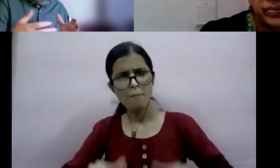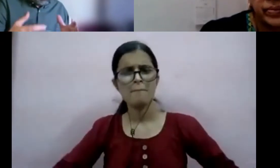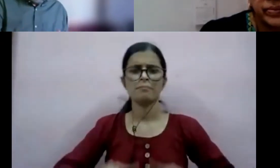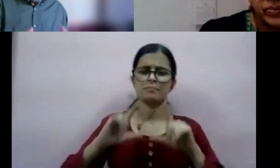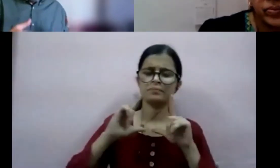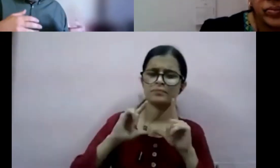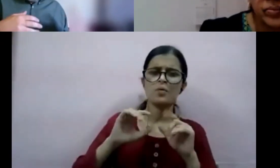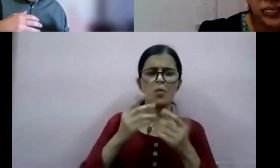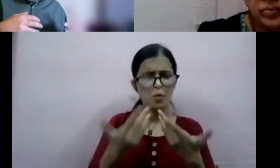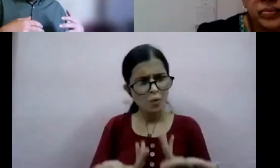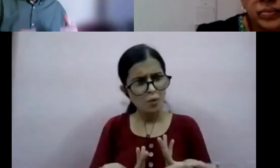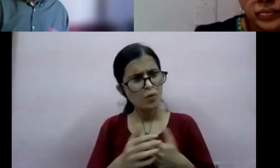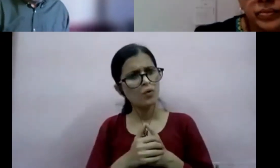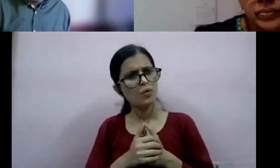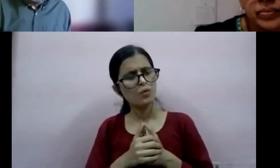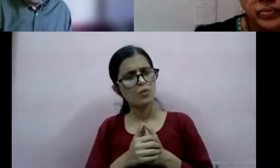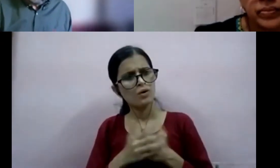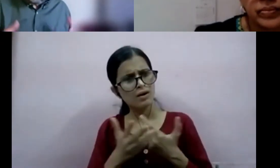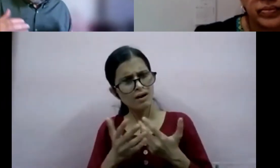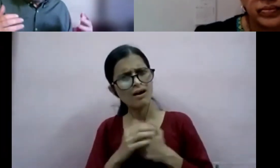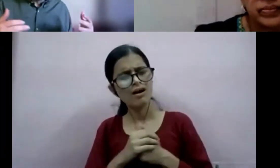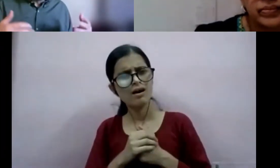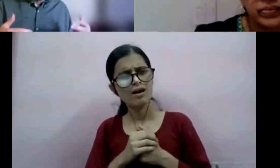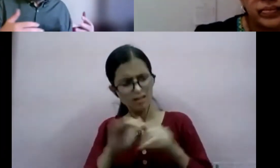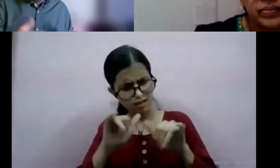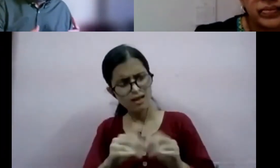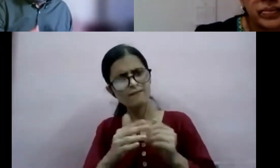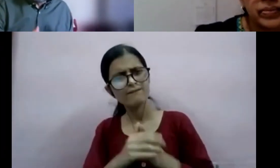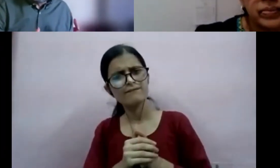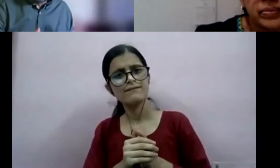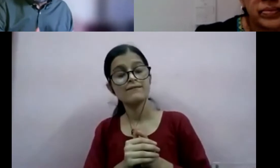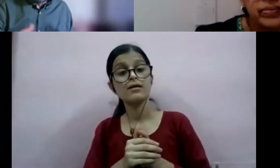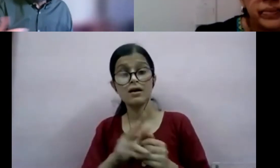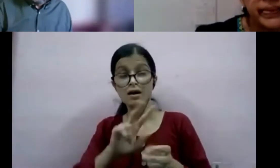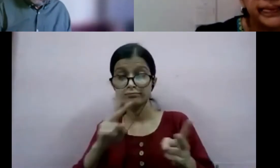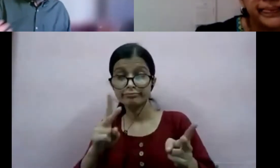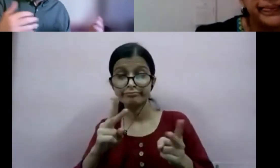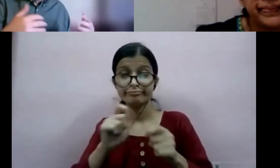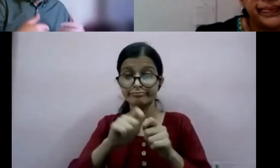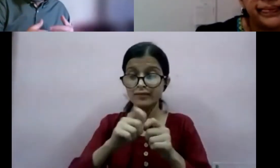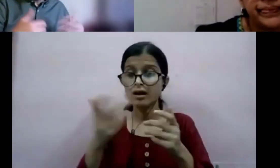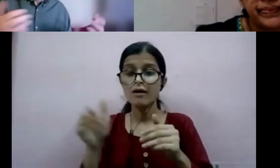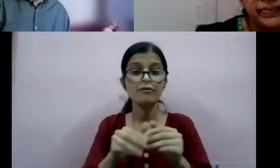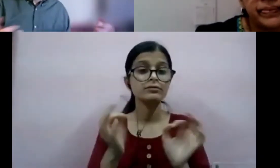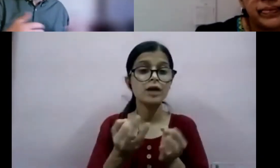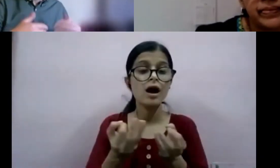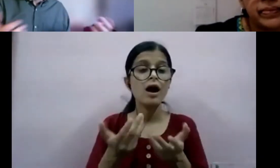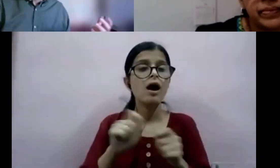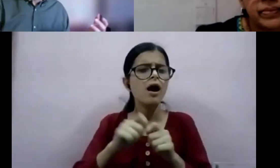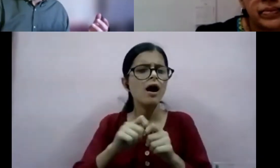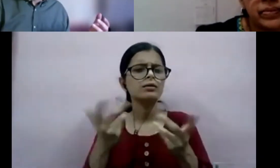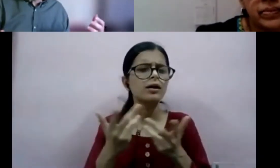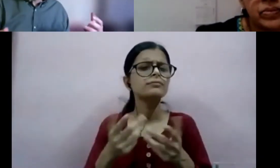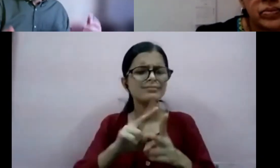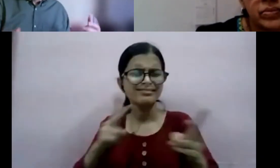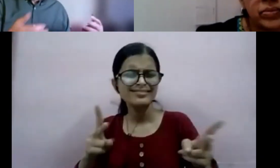it. Or if you live on your own and you have a care worker coming in, that care worker coming in and out of your house